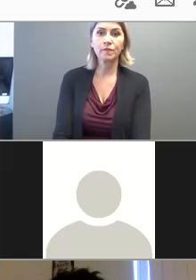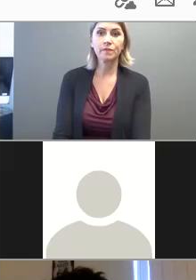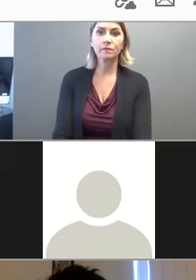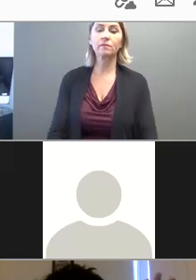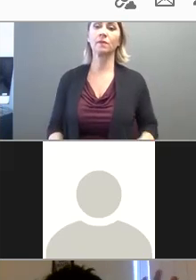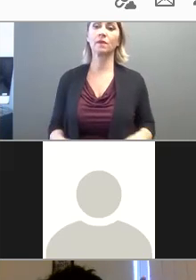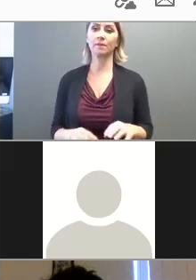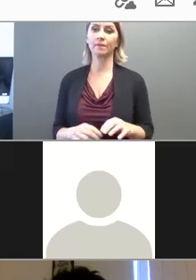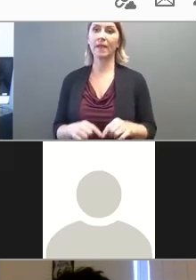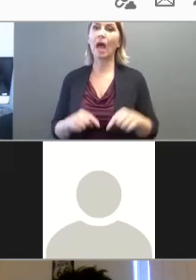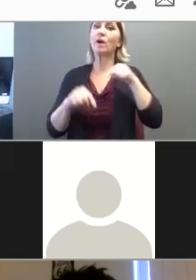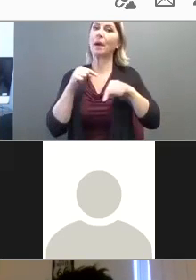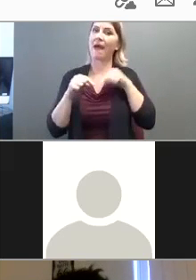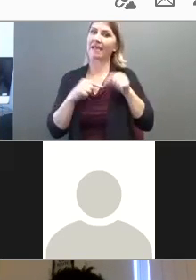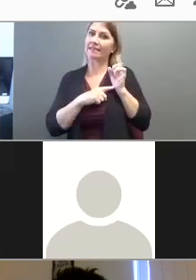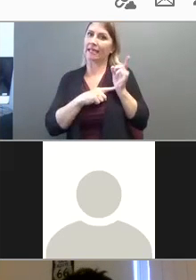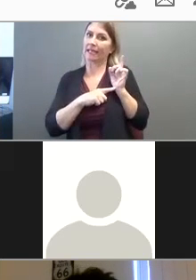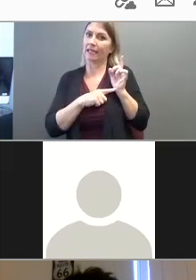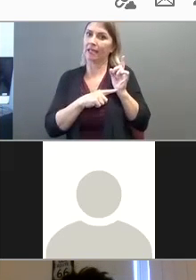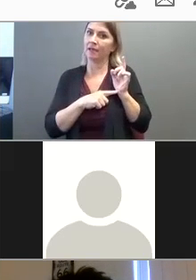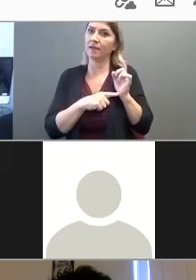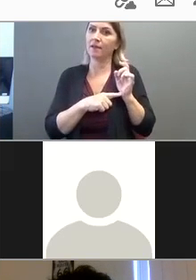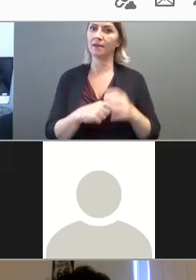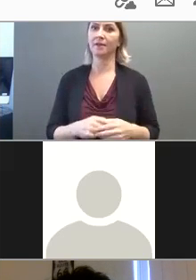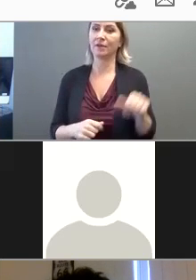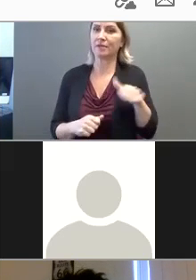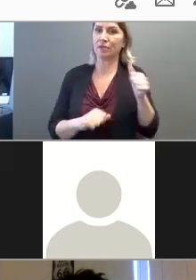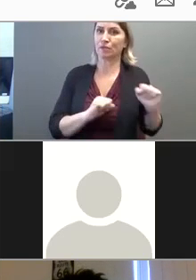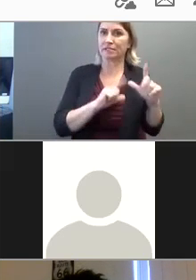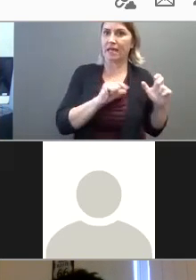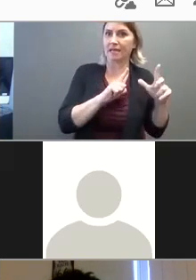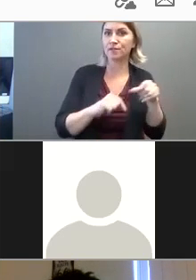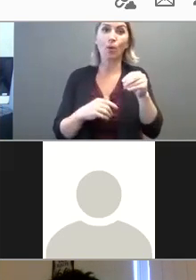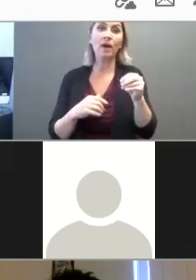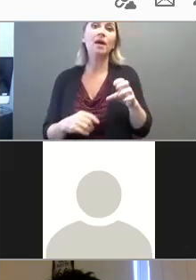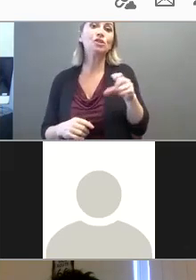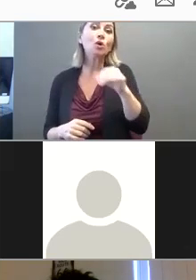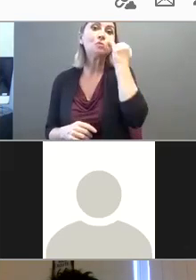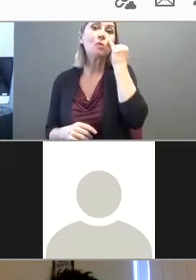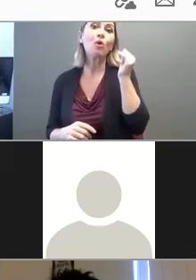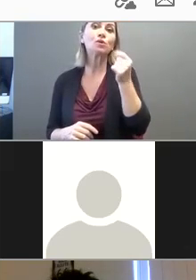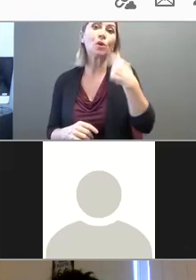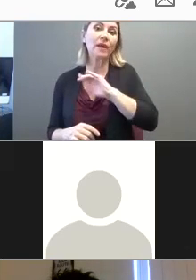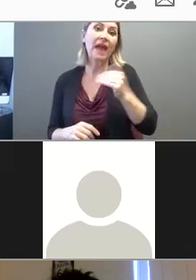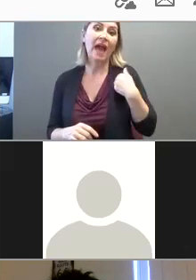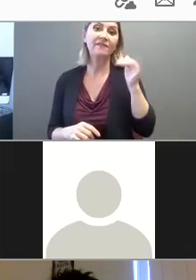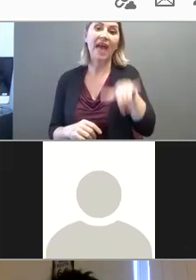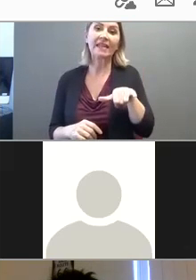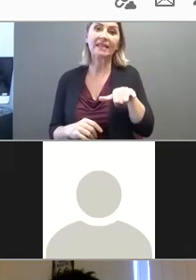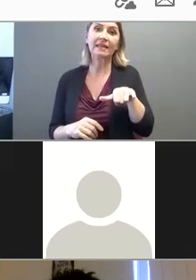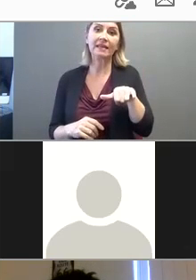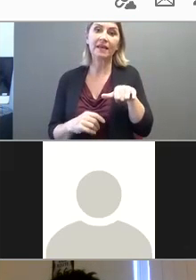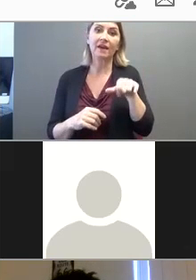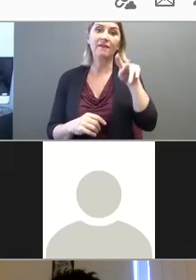So I'll come back to those set of vertices, those set of slides in a second. So let's say that we have these set of vertices, that